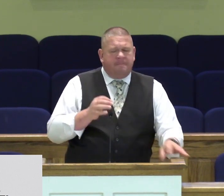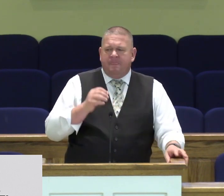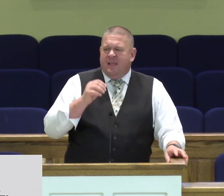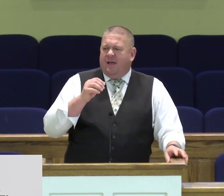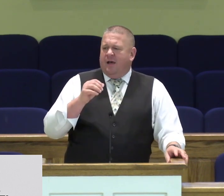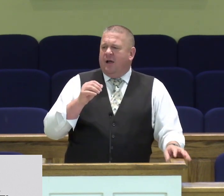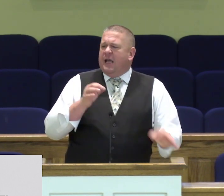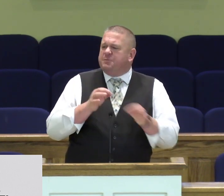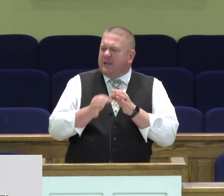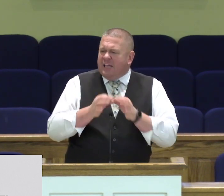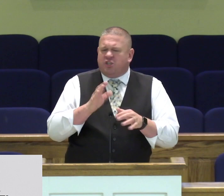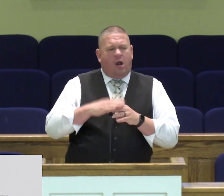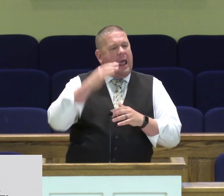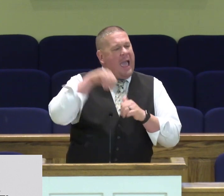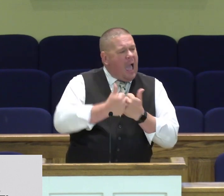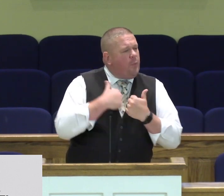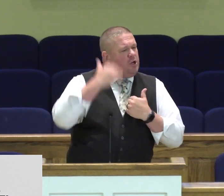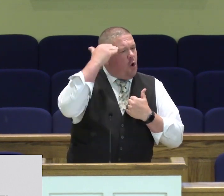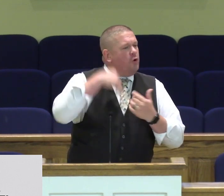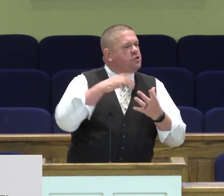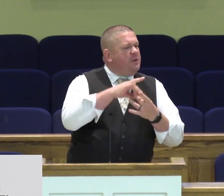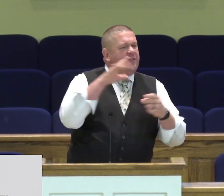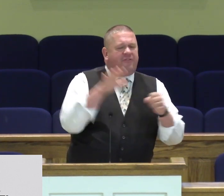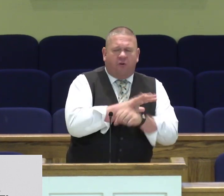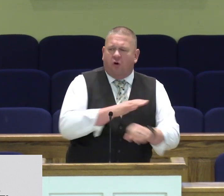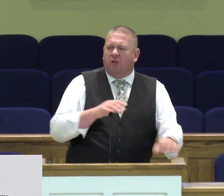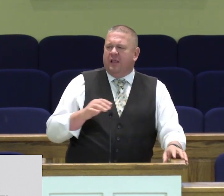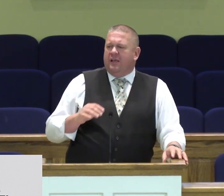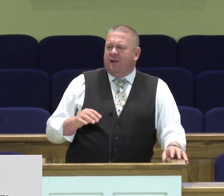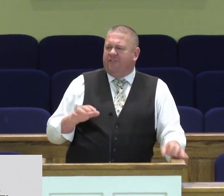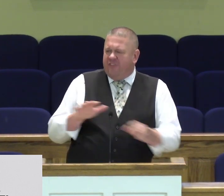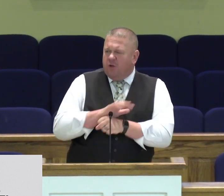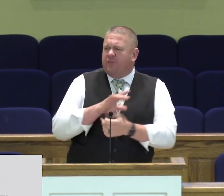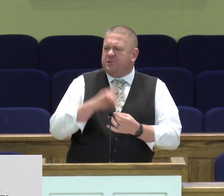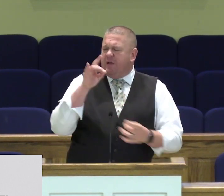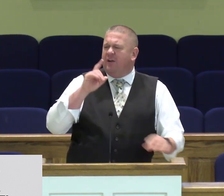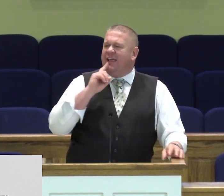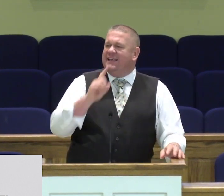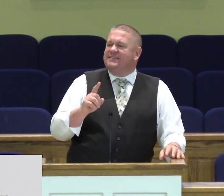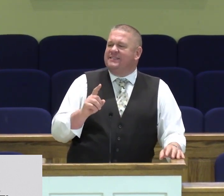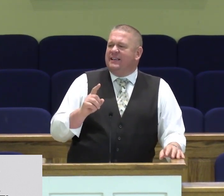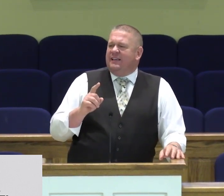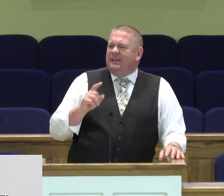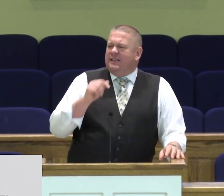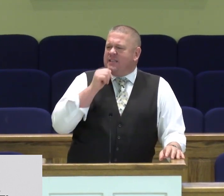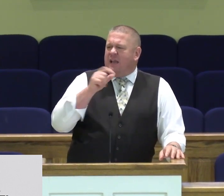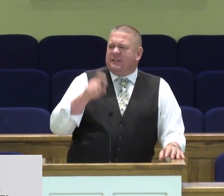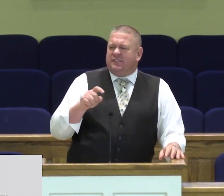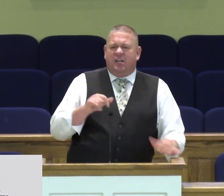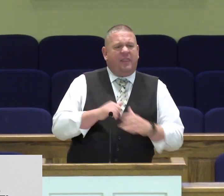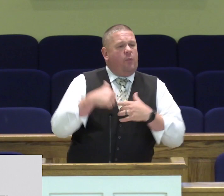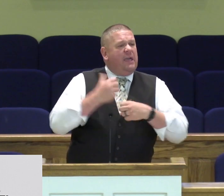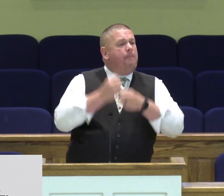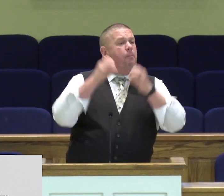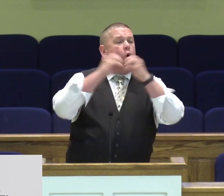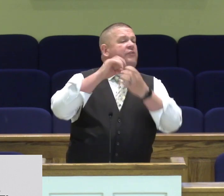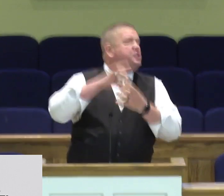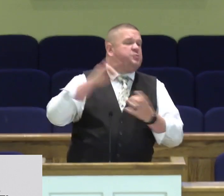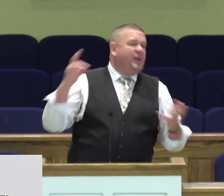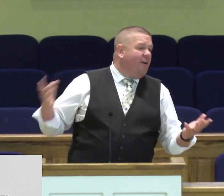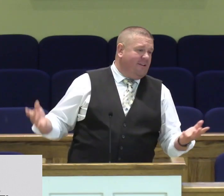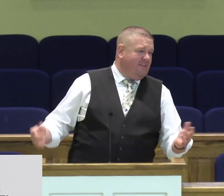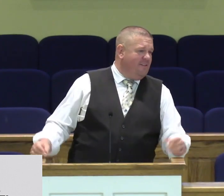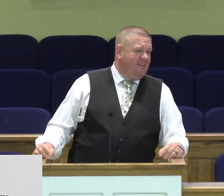description, an explanation on how we know we're spirit full or filled with the Spirit is not necessarily that we get more